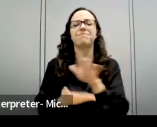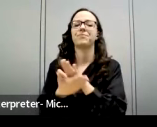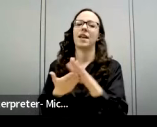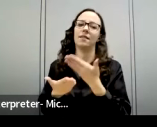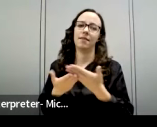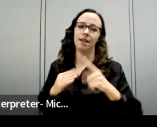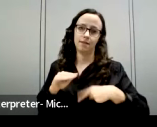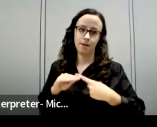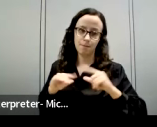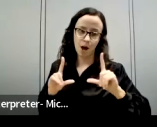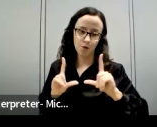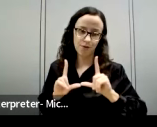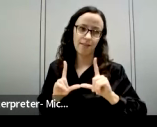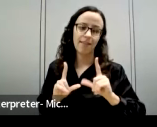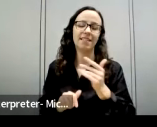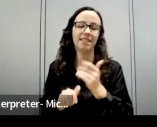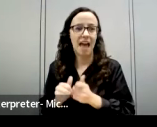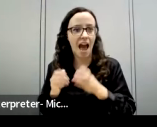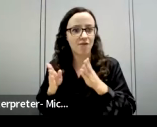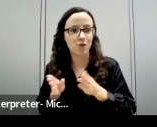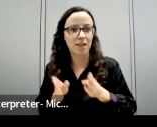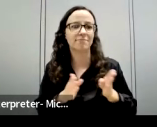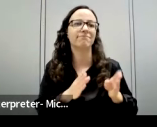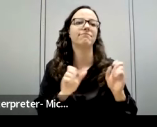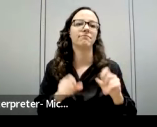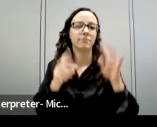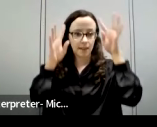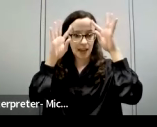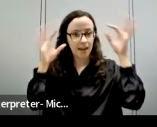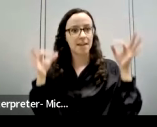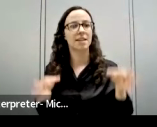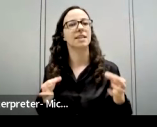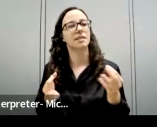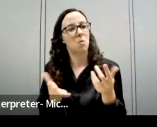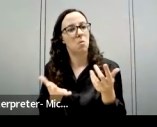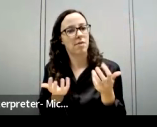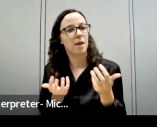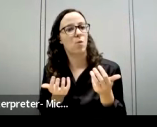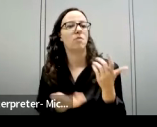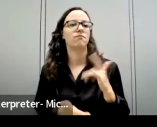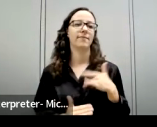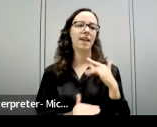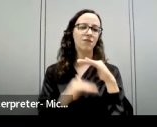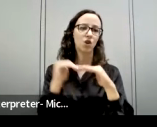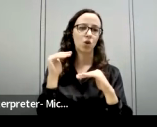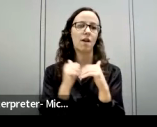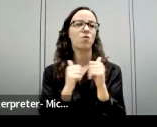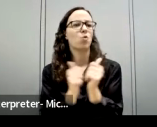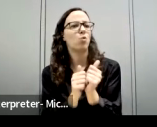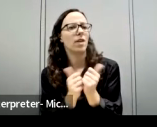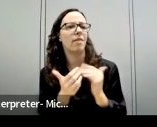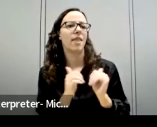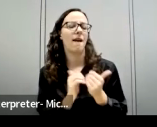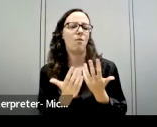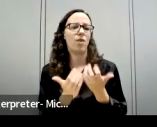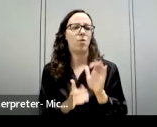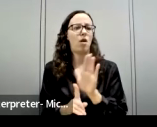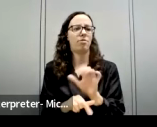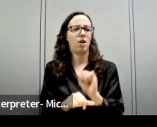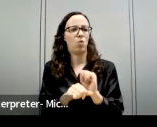is that every individual can decide what they want and what they're comfortable with, how they're comfortable with their work